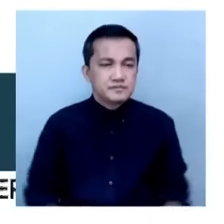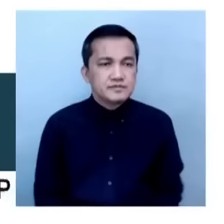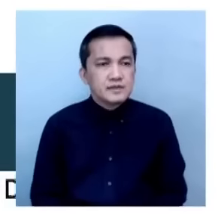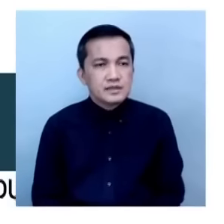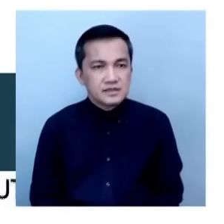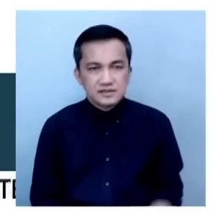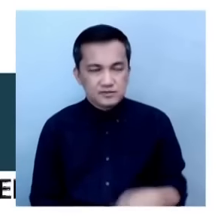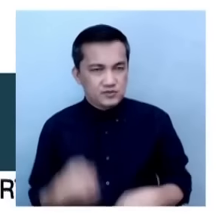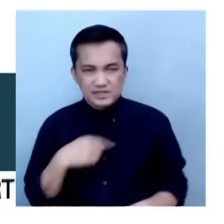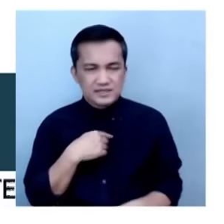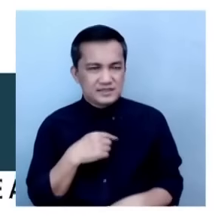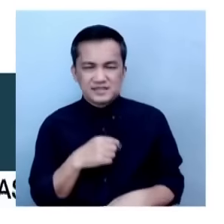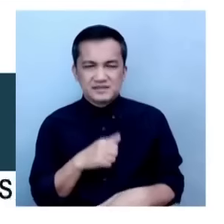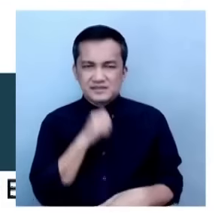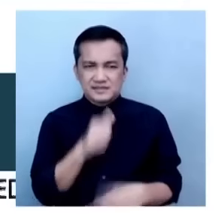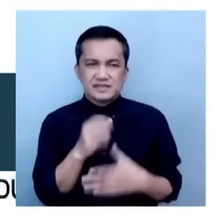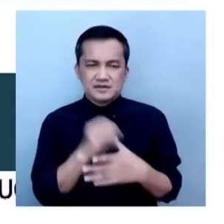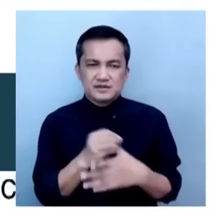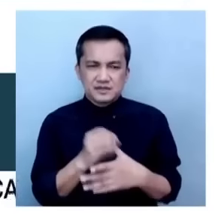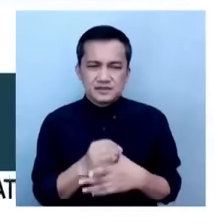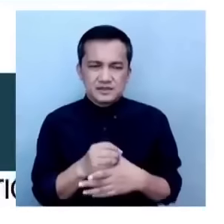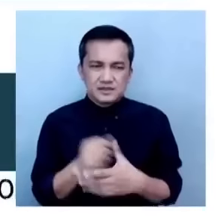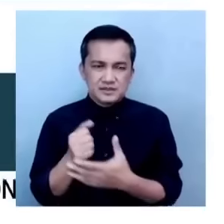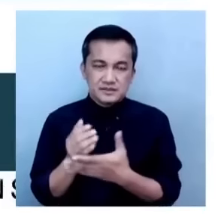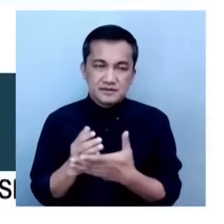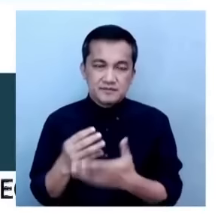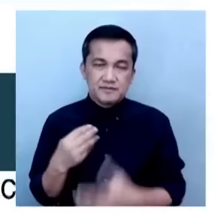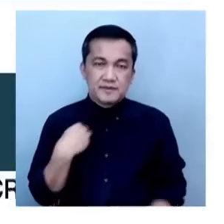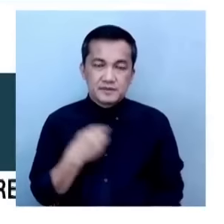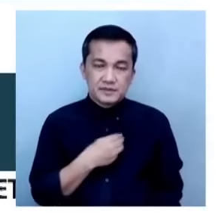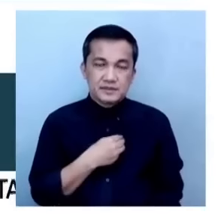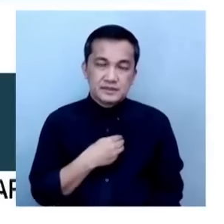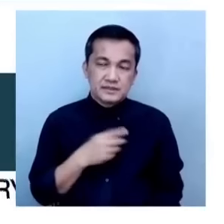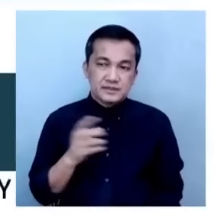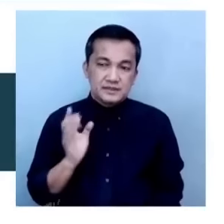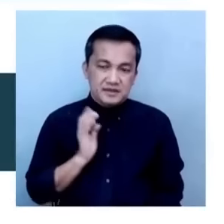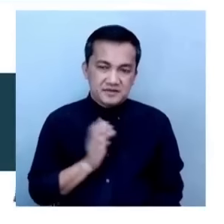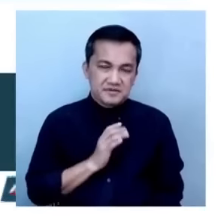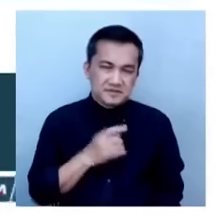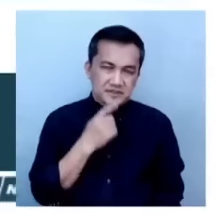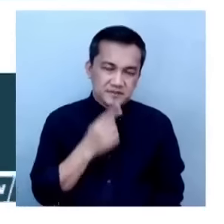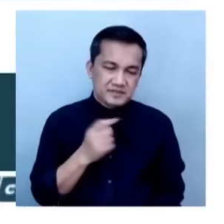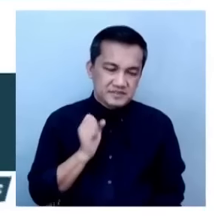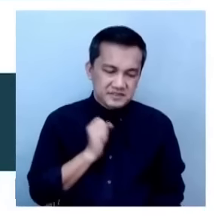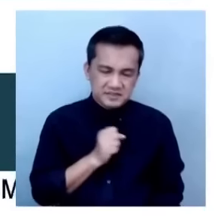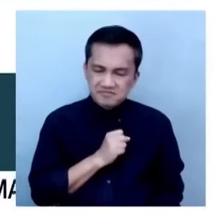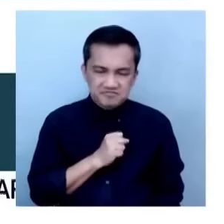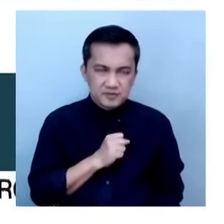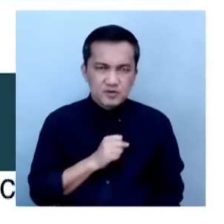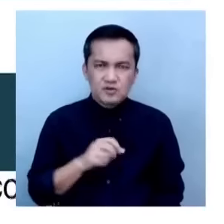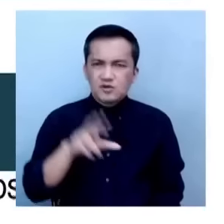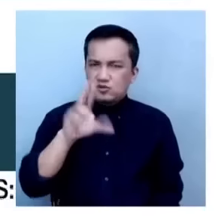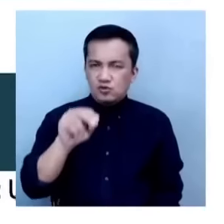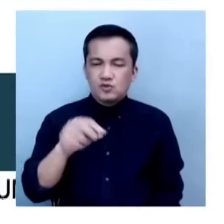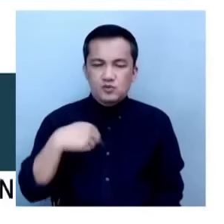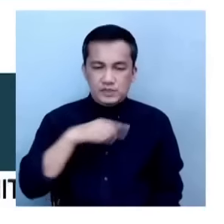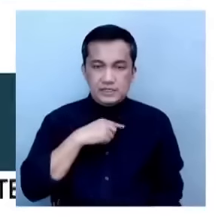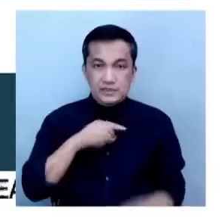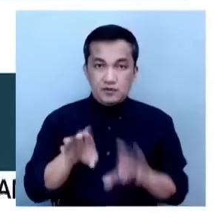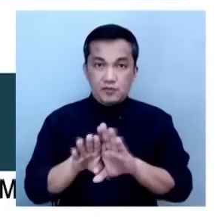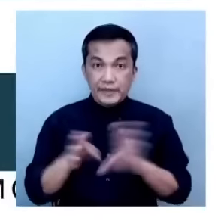not obstructionists, as what some members of the House are portraying the Senate to be. We are open, in fact,